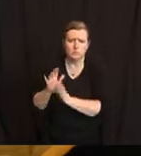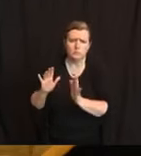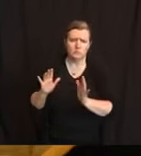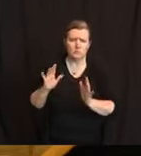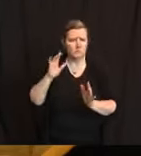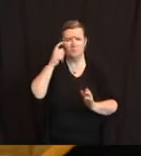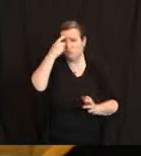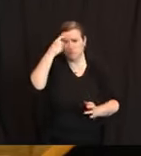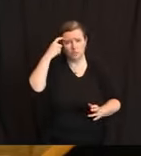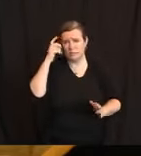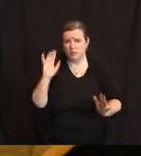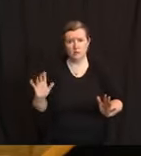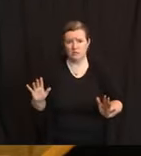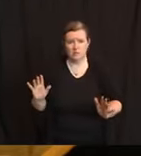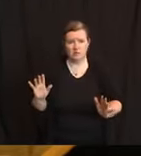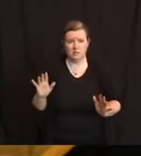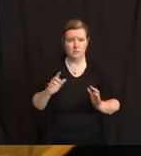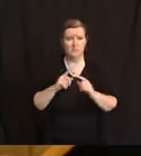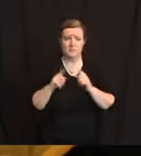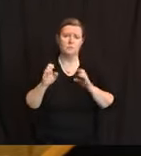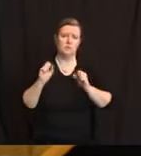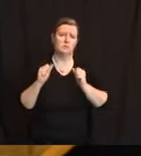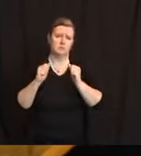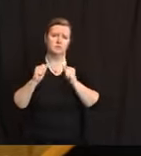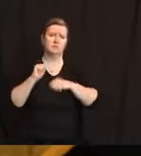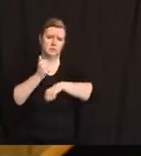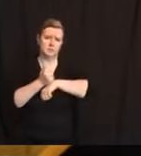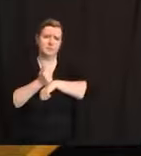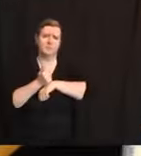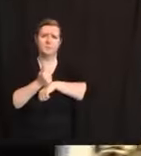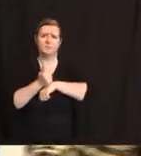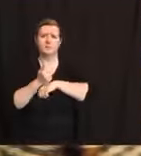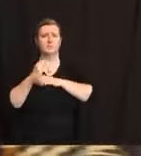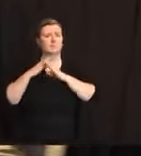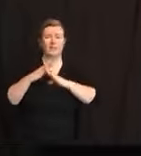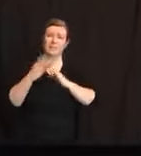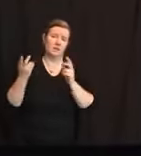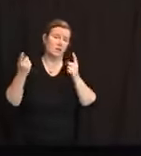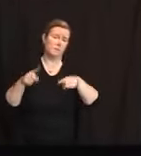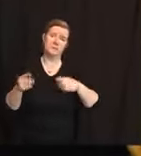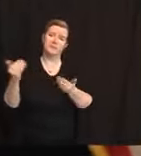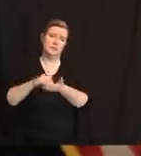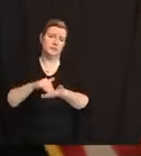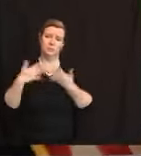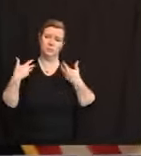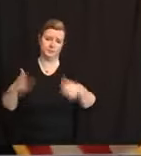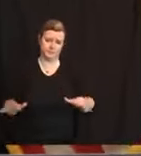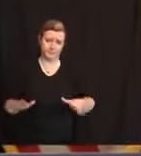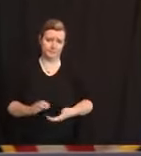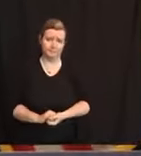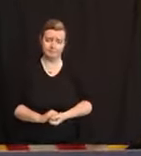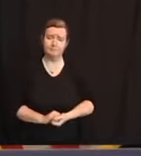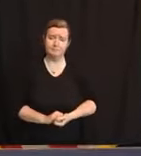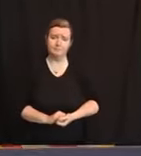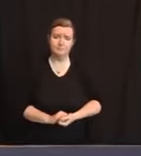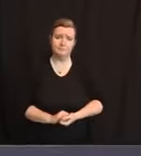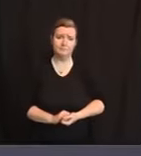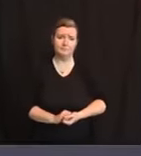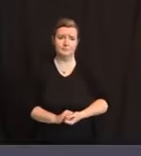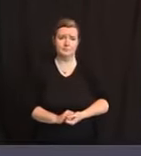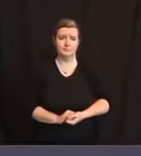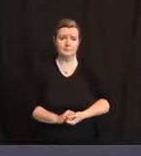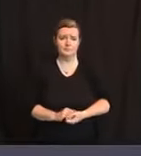things in place that will prevent that from happening again. I meant to, in my list, Judy, I forgot the Attorney General has